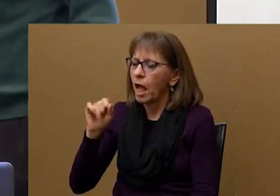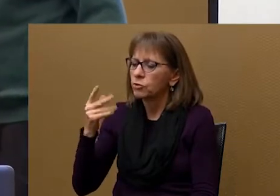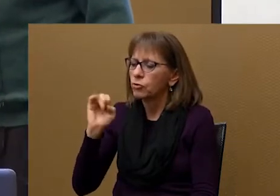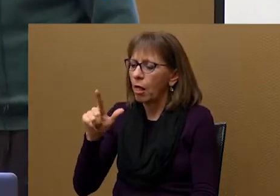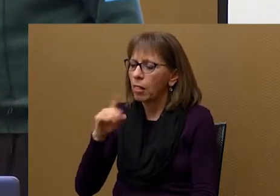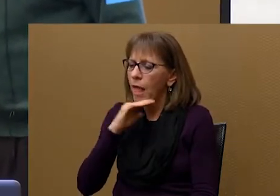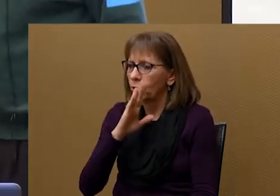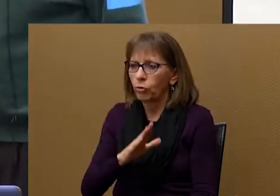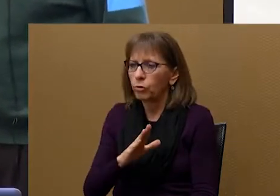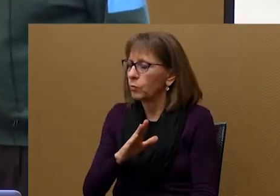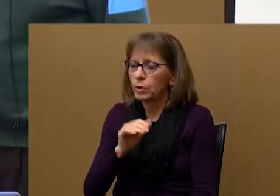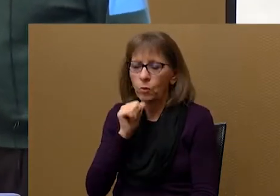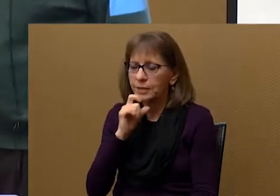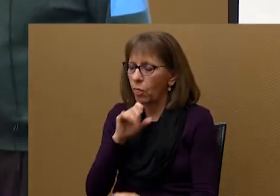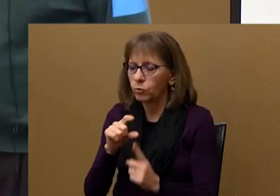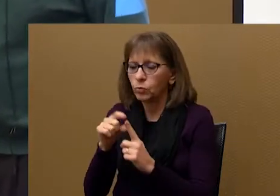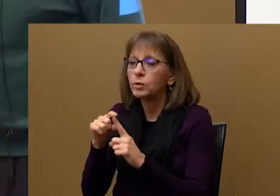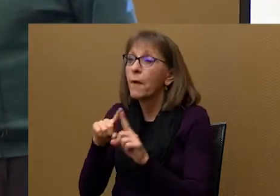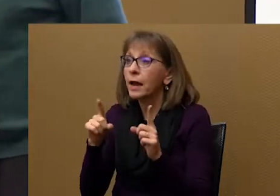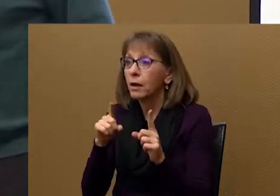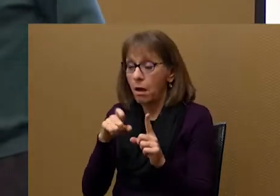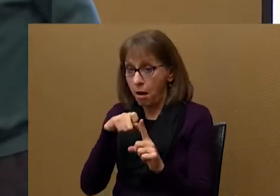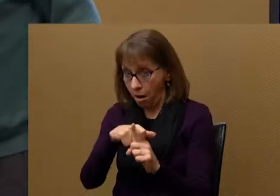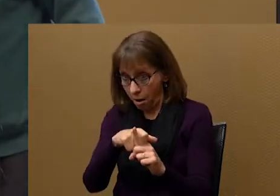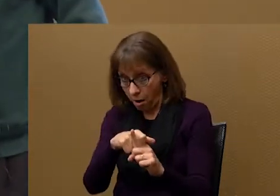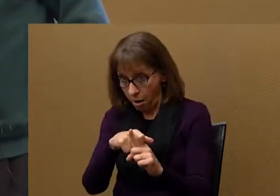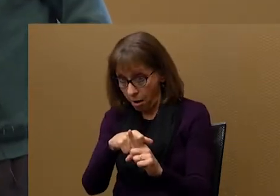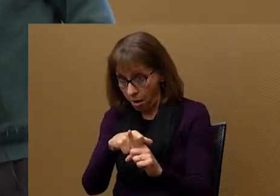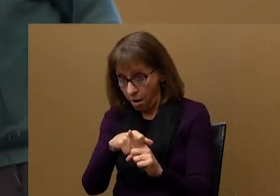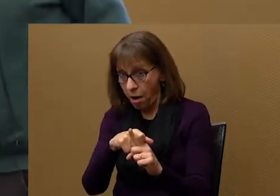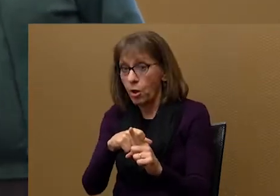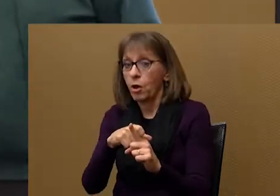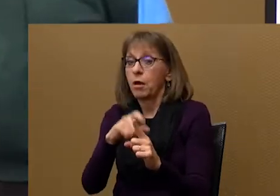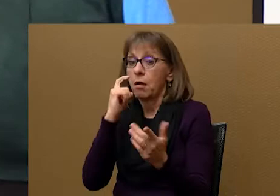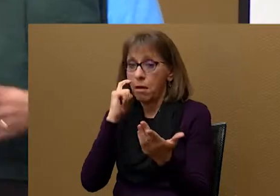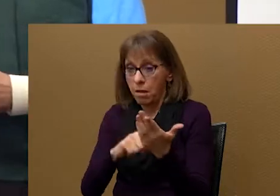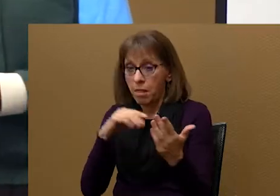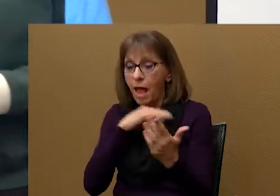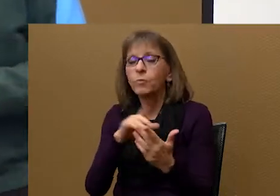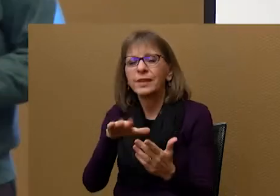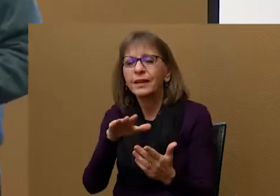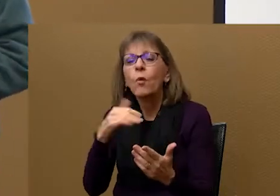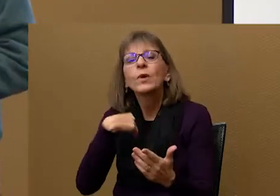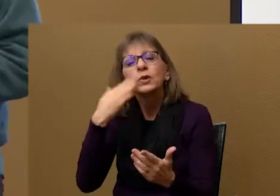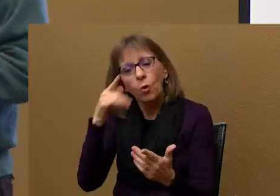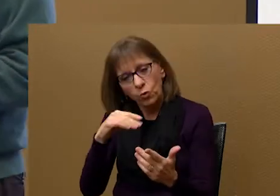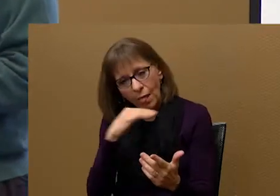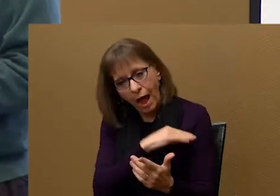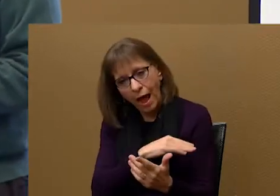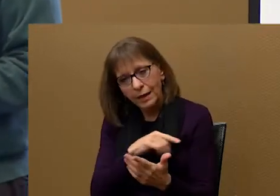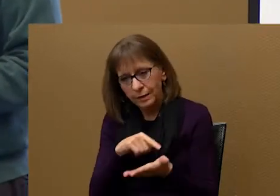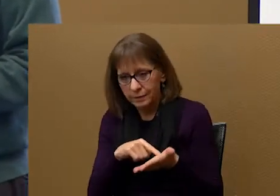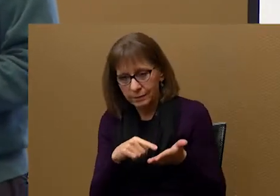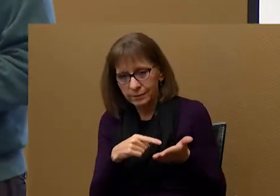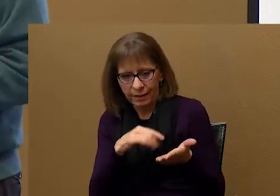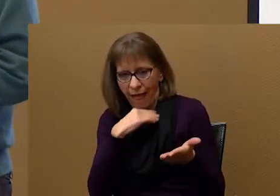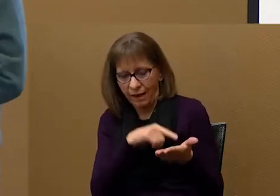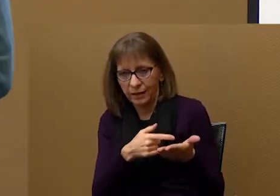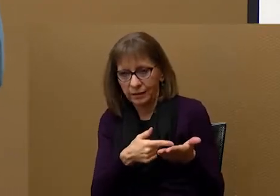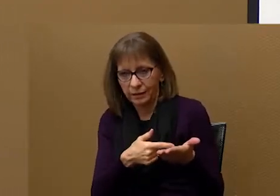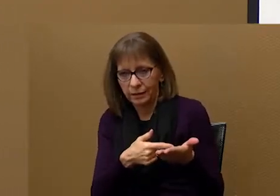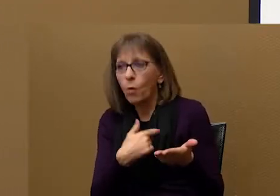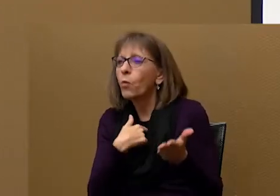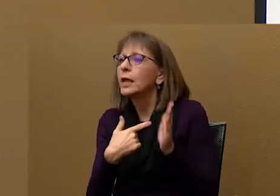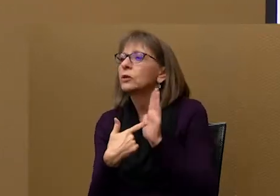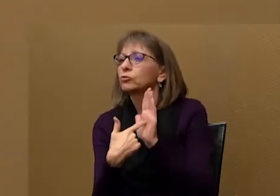compulsive liar or a pathological liar. But when he is caught in a lie, we do say, we know that you are lying, this